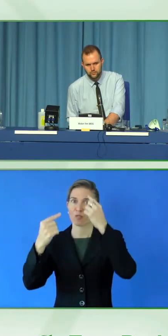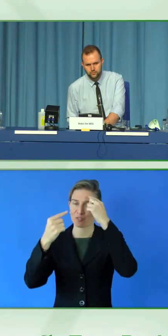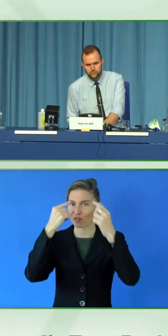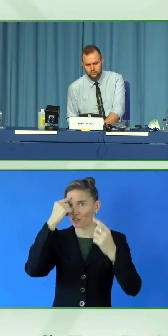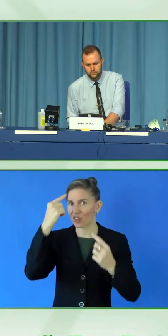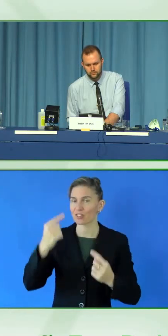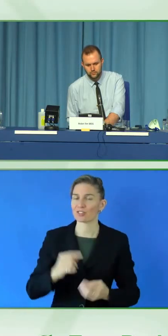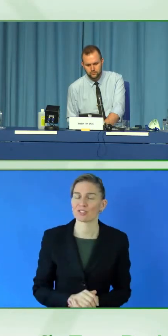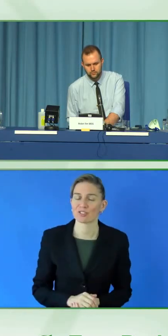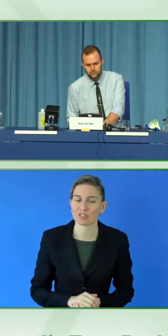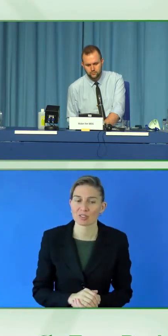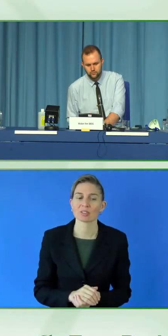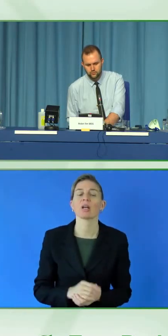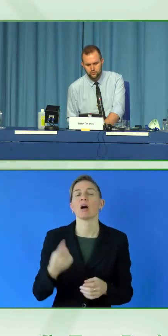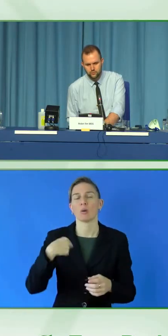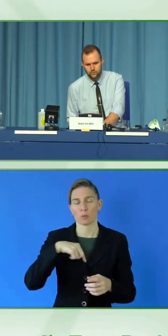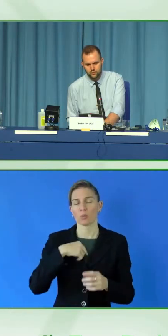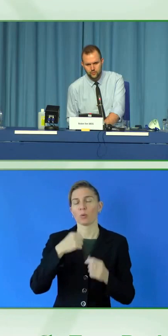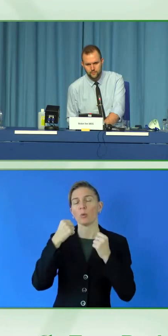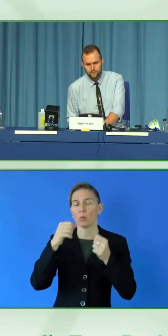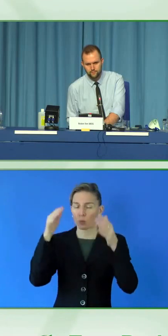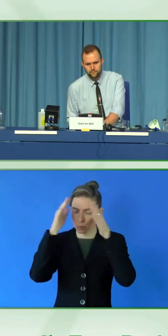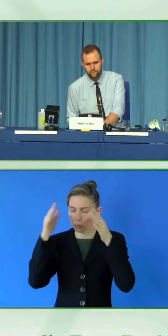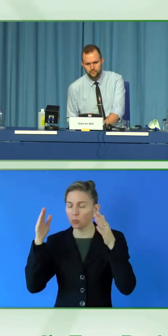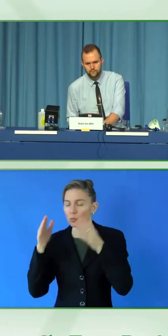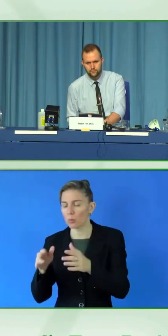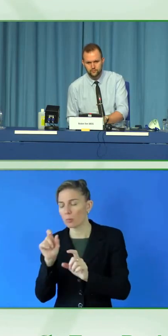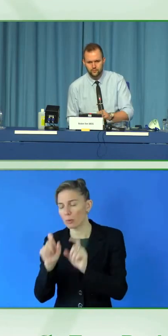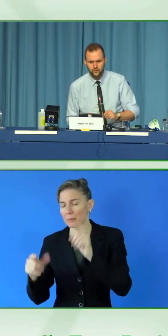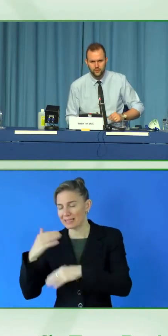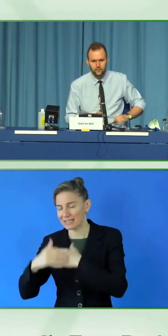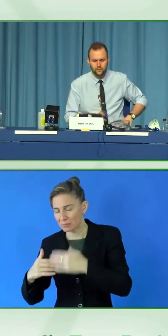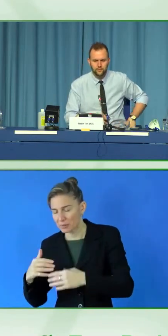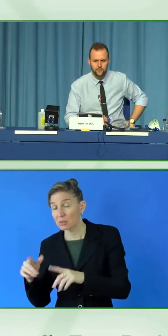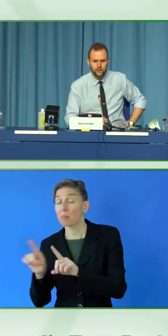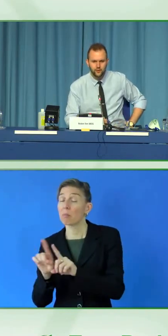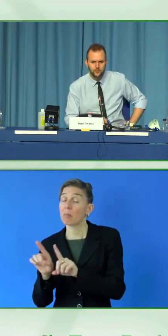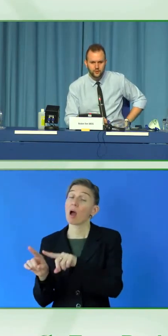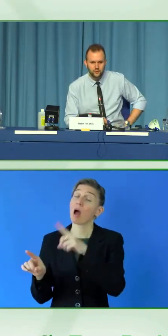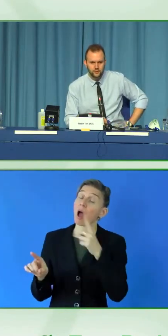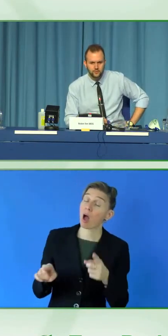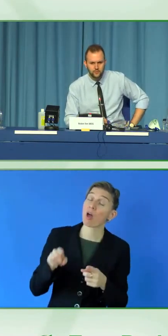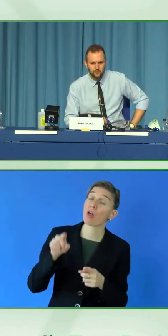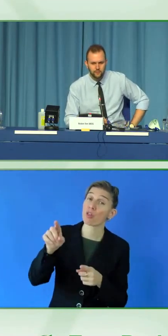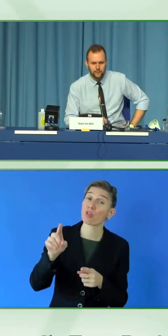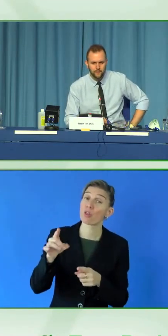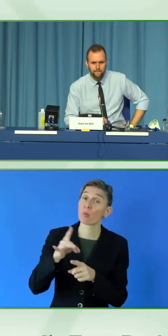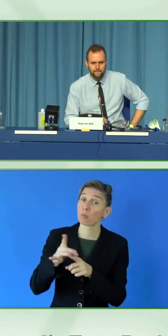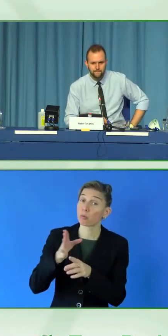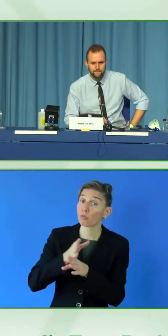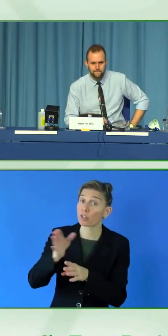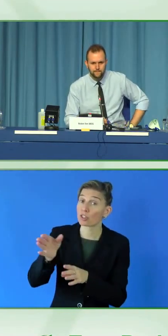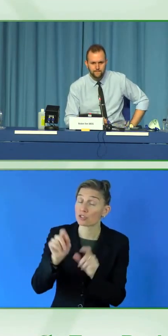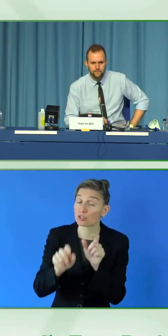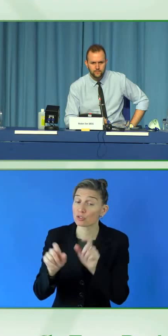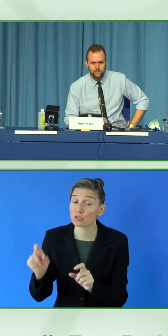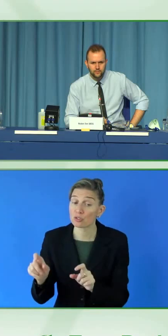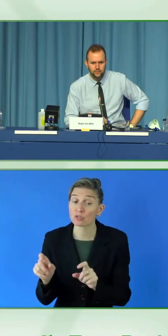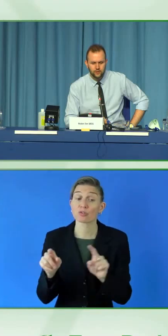disabilities, other professionals, and private sector, and all of